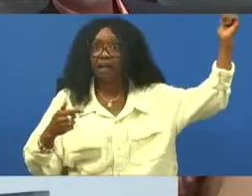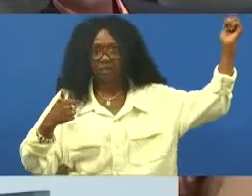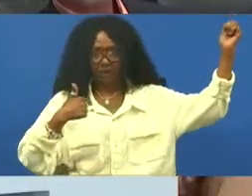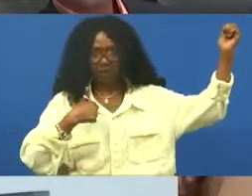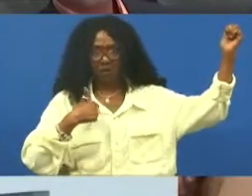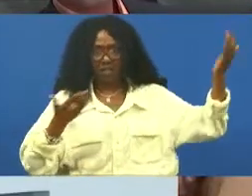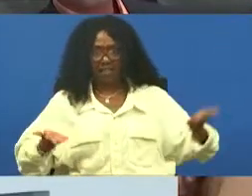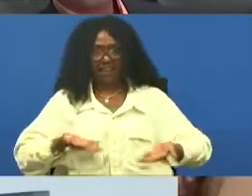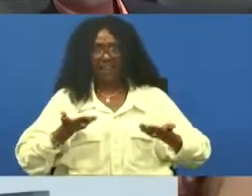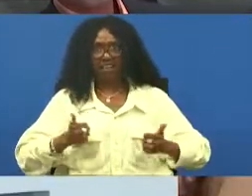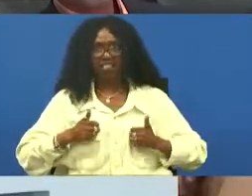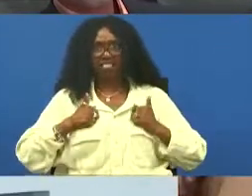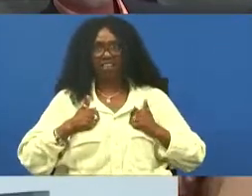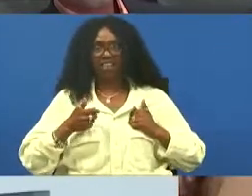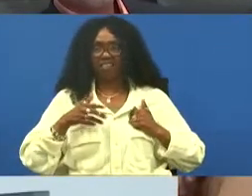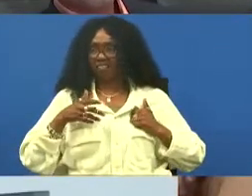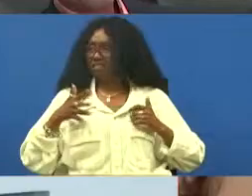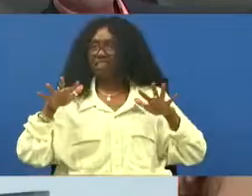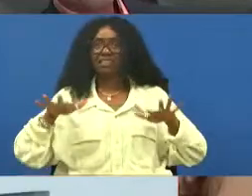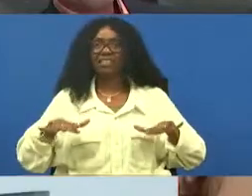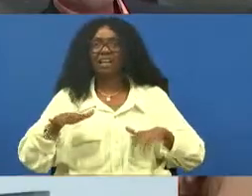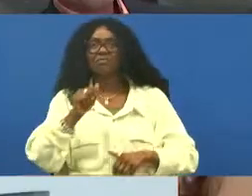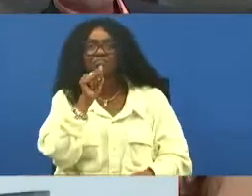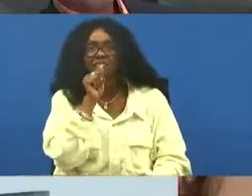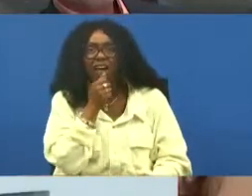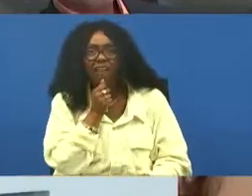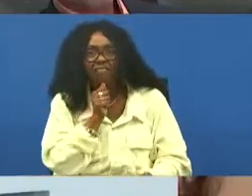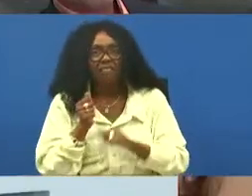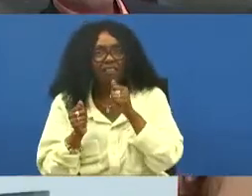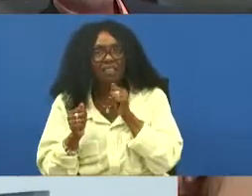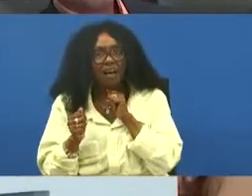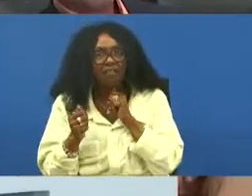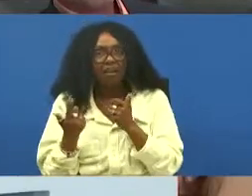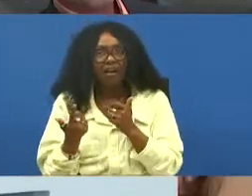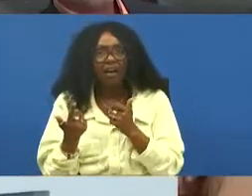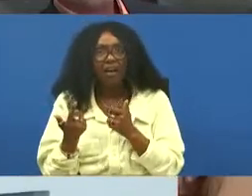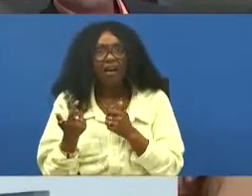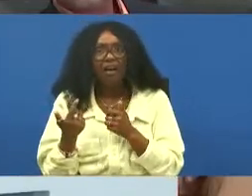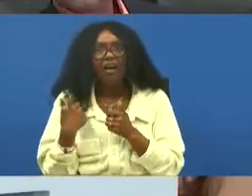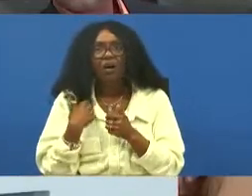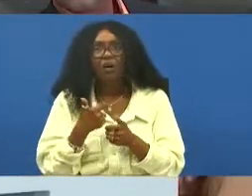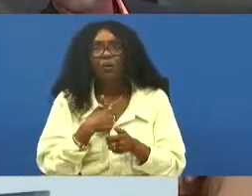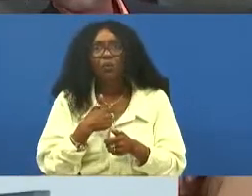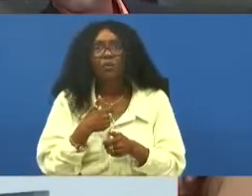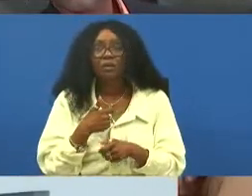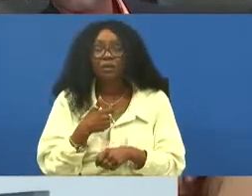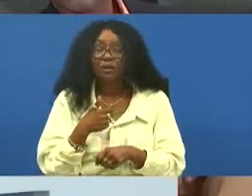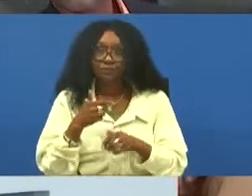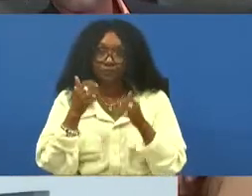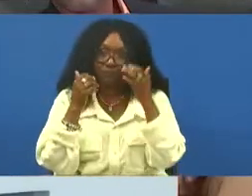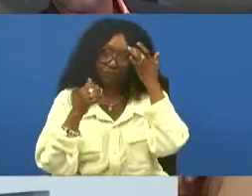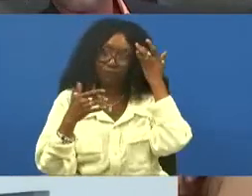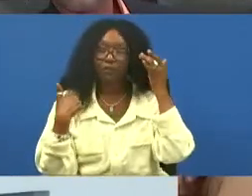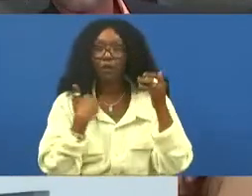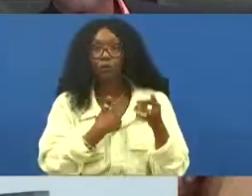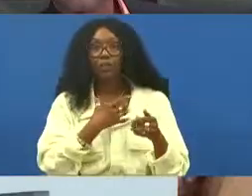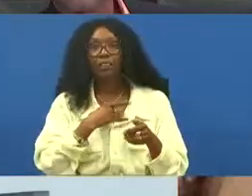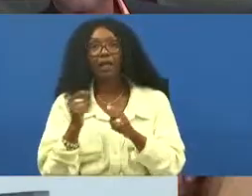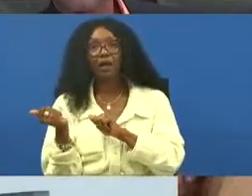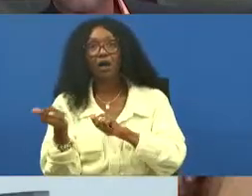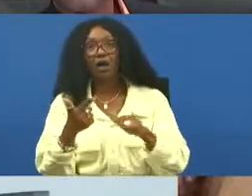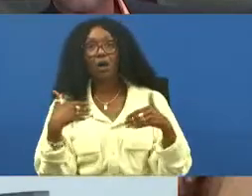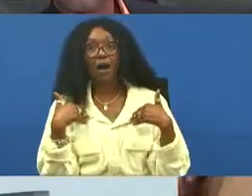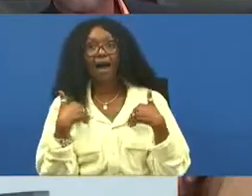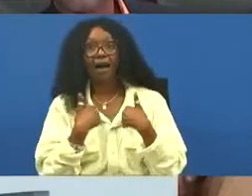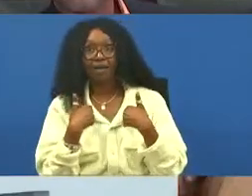Baton Rouge, then we have to deal with the problems afterwards. And while we all might like trees and owls and coyotes, some of us, we know it's going to